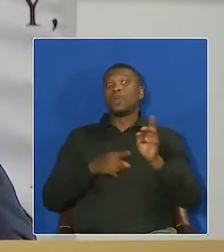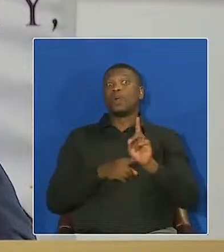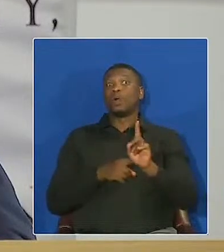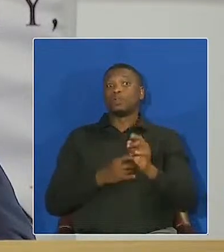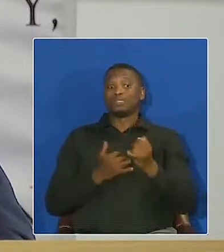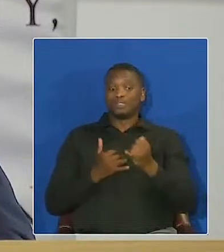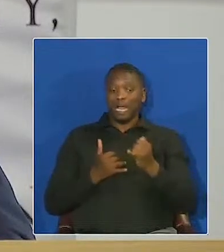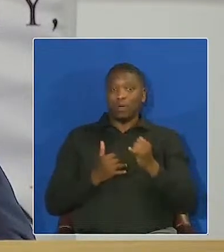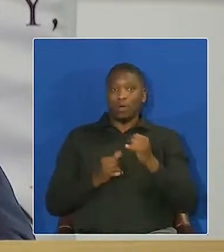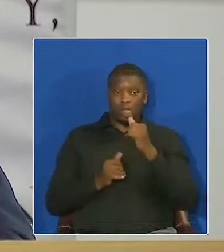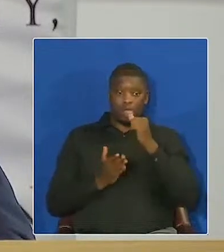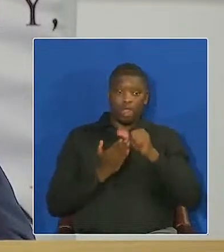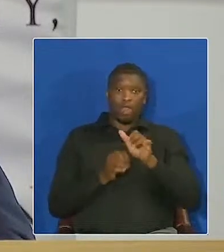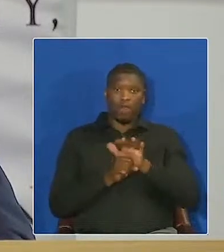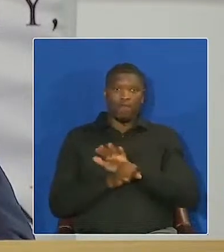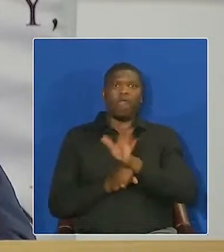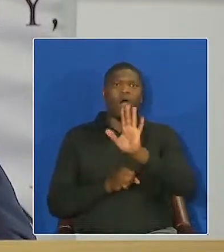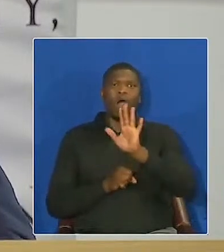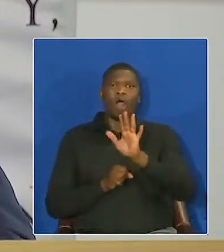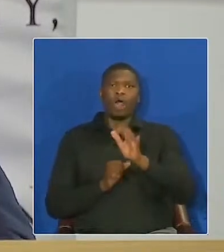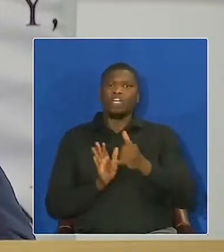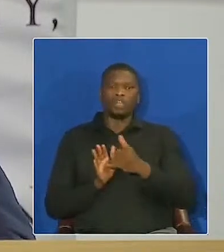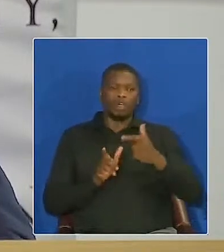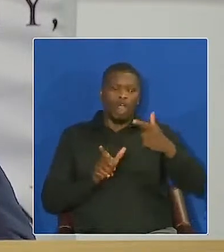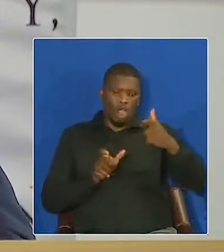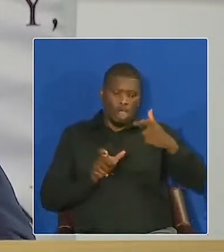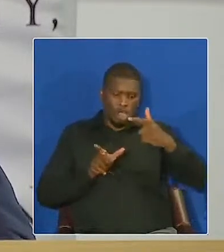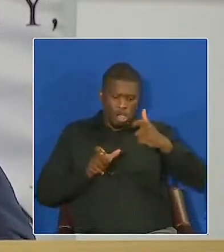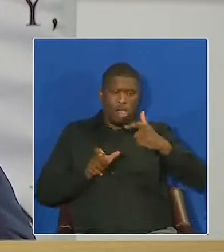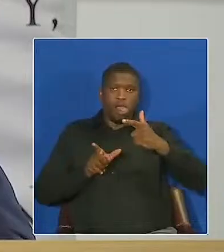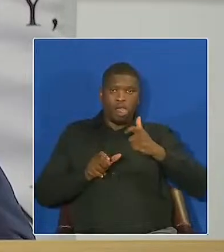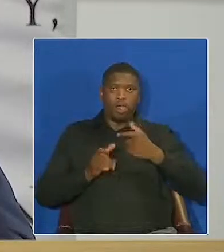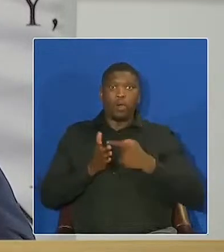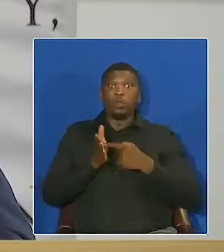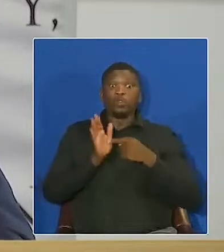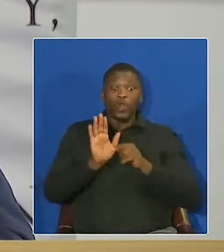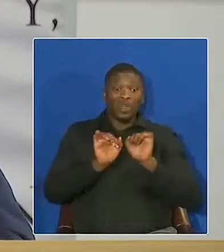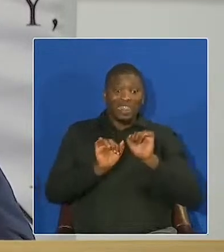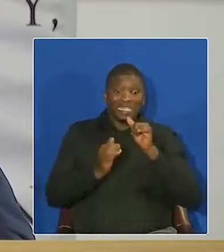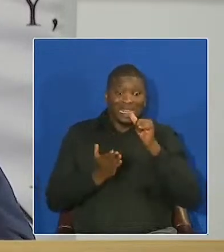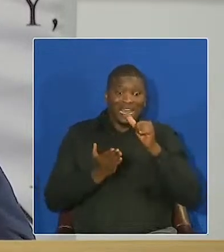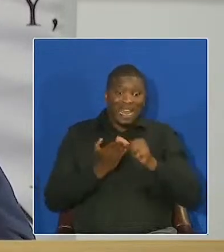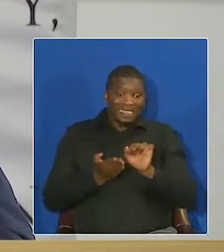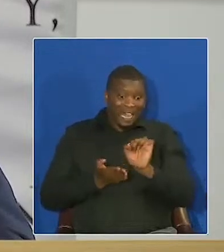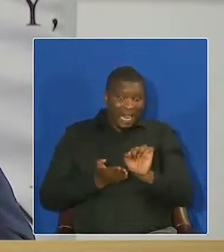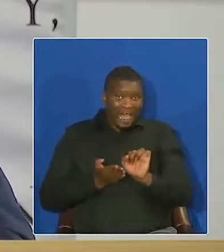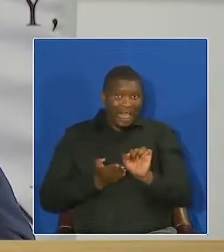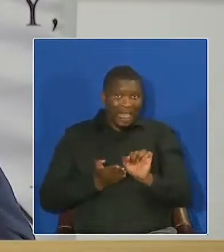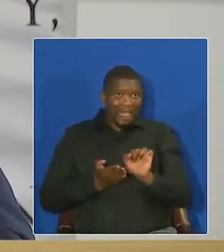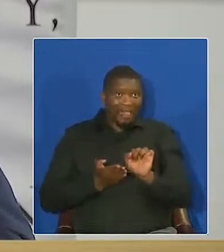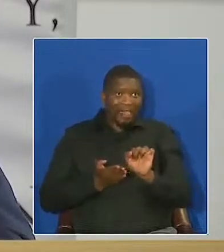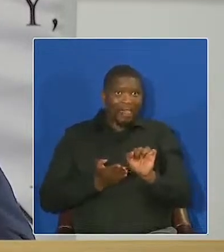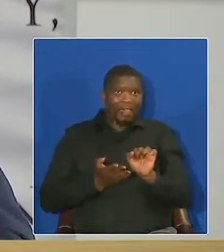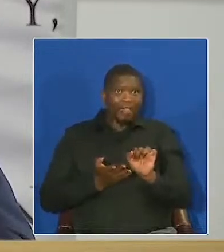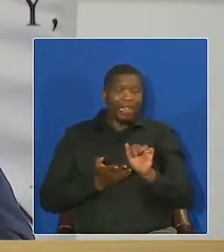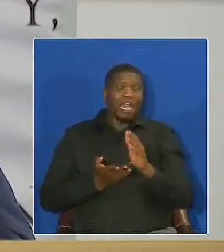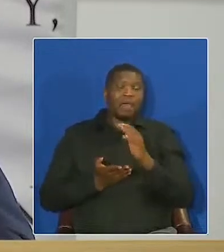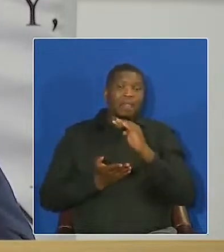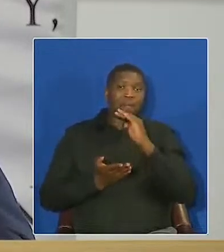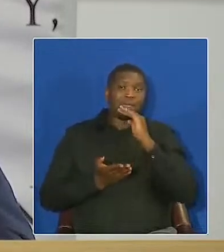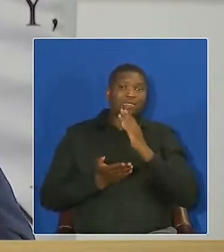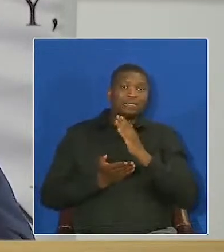the screenshot which shows that this letter was